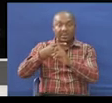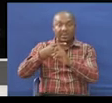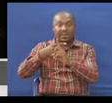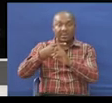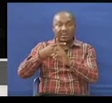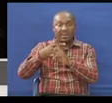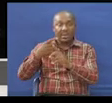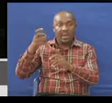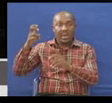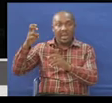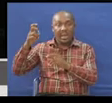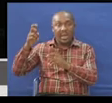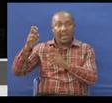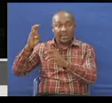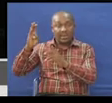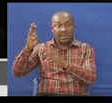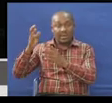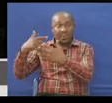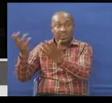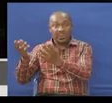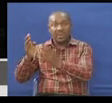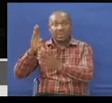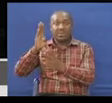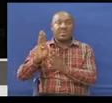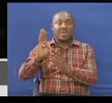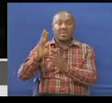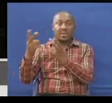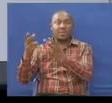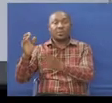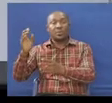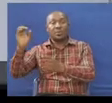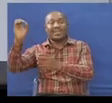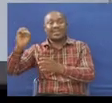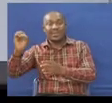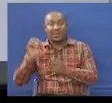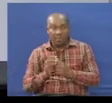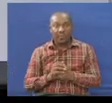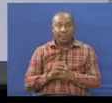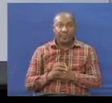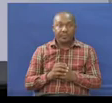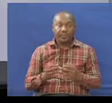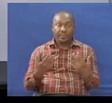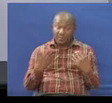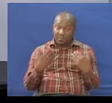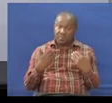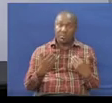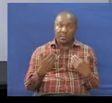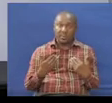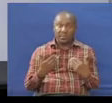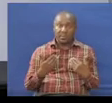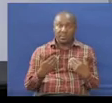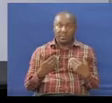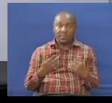have taken x out here, you remain with b. This is equal to 0. So, note